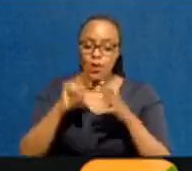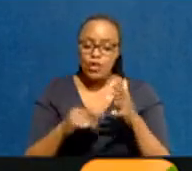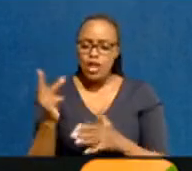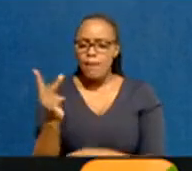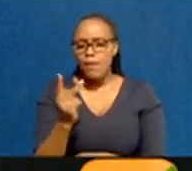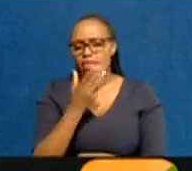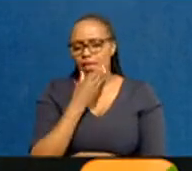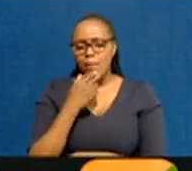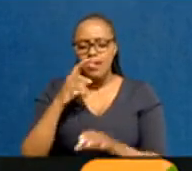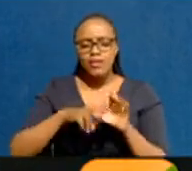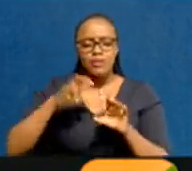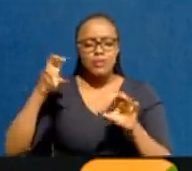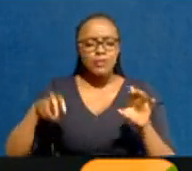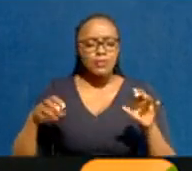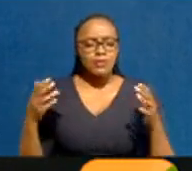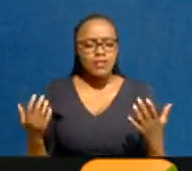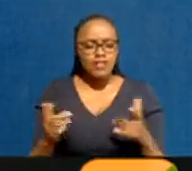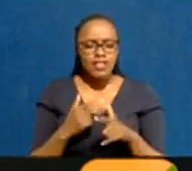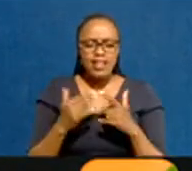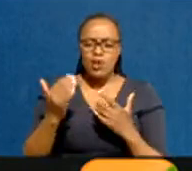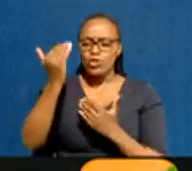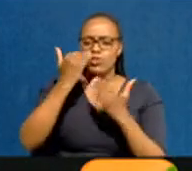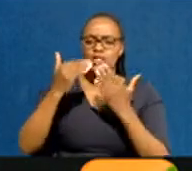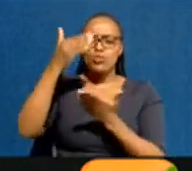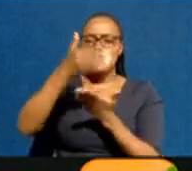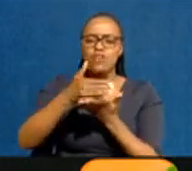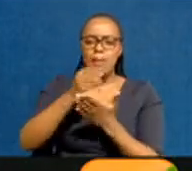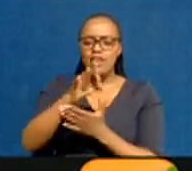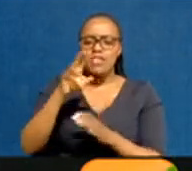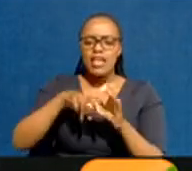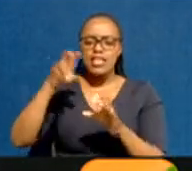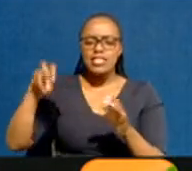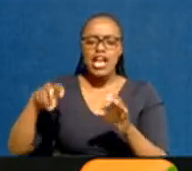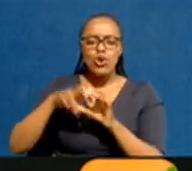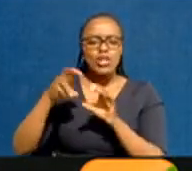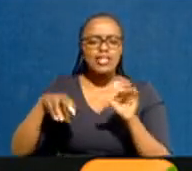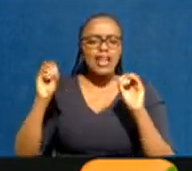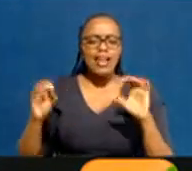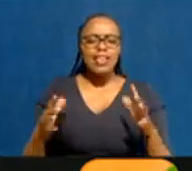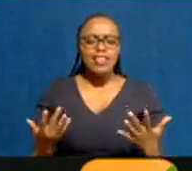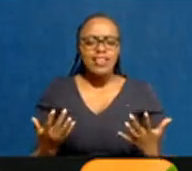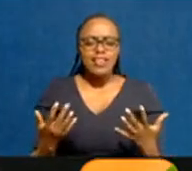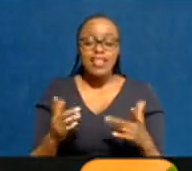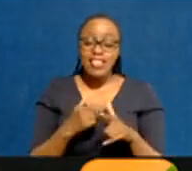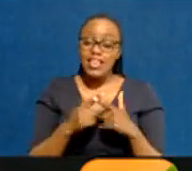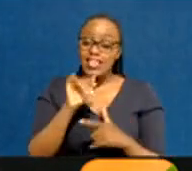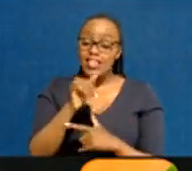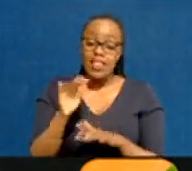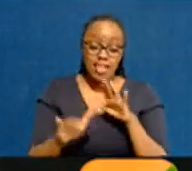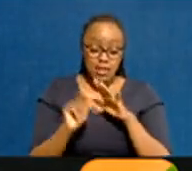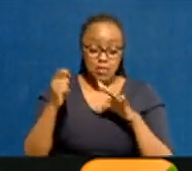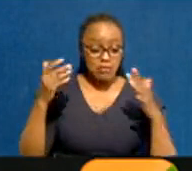two gentlemen have resigned. You want now to ask me to confirm whether they resigned or not? Are you doubting the president? No,